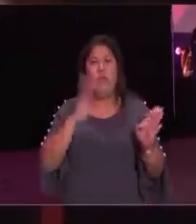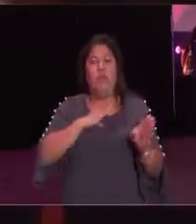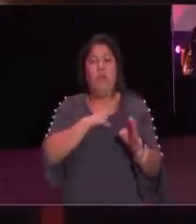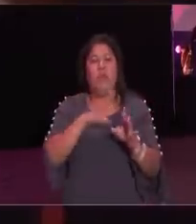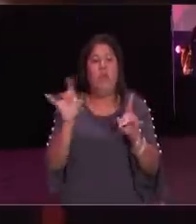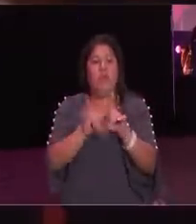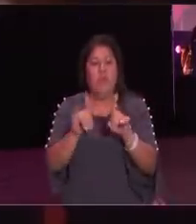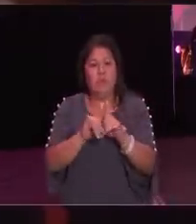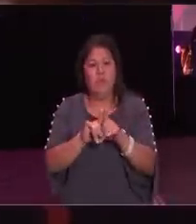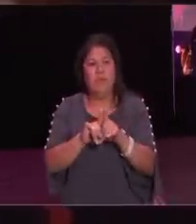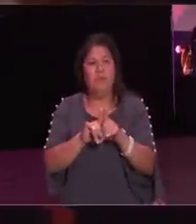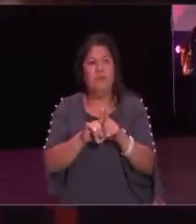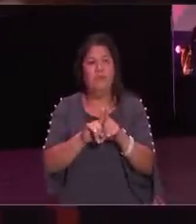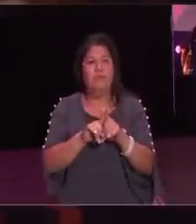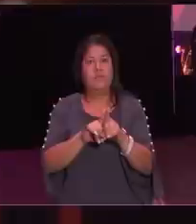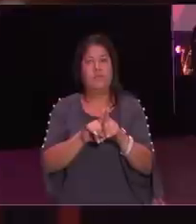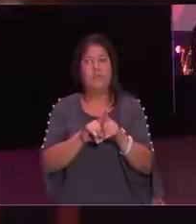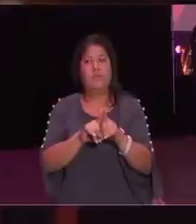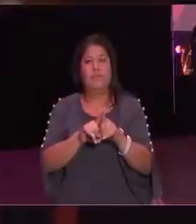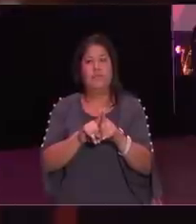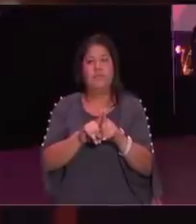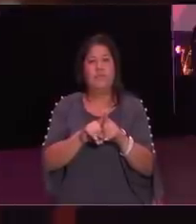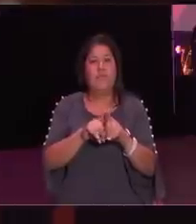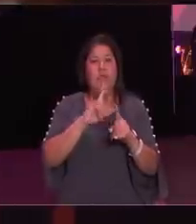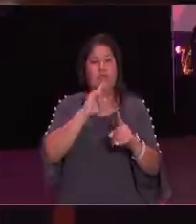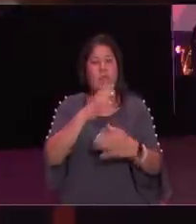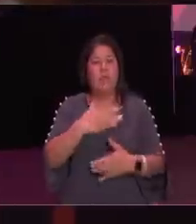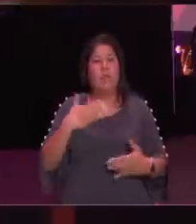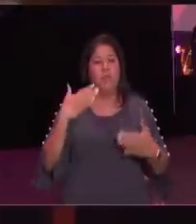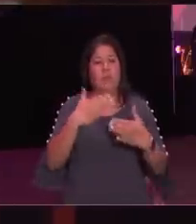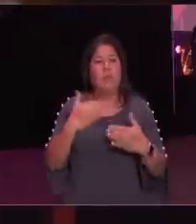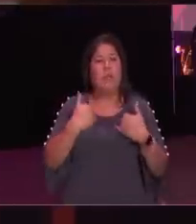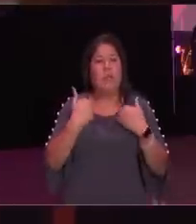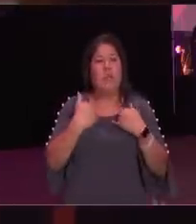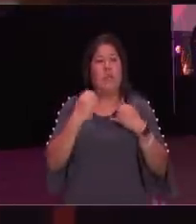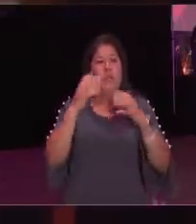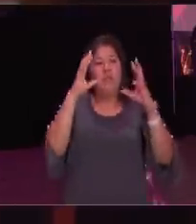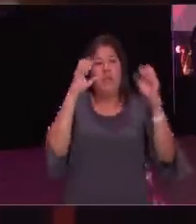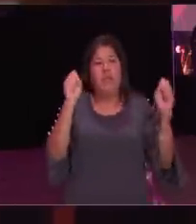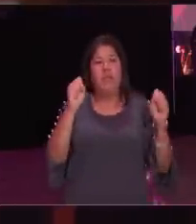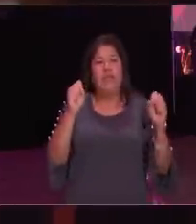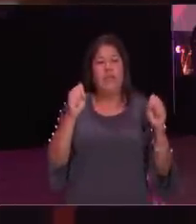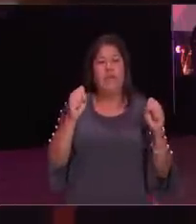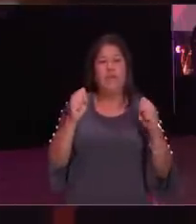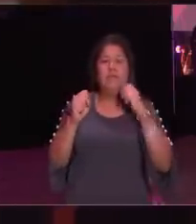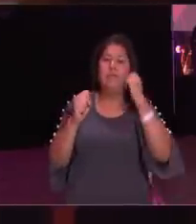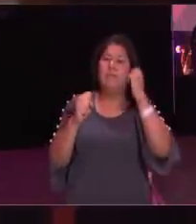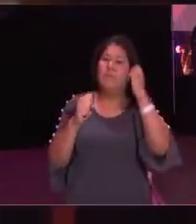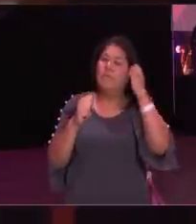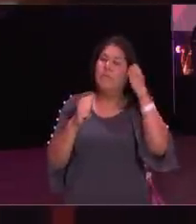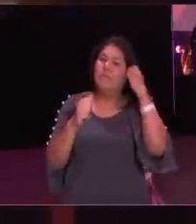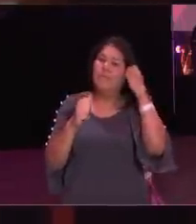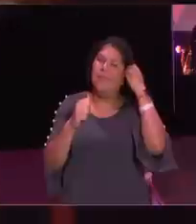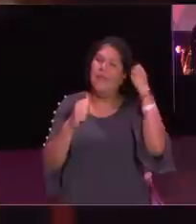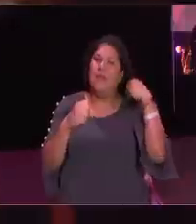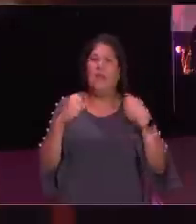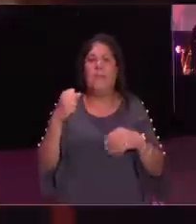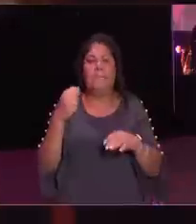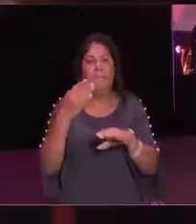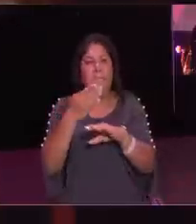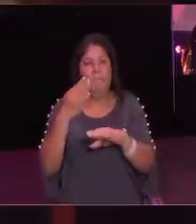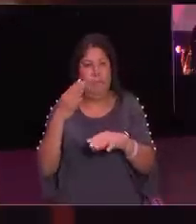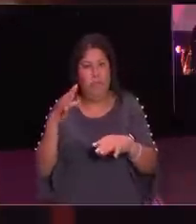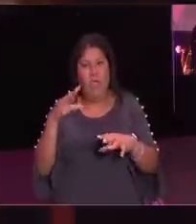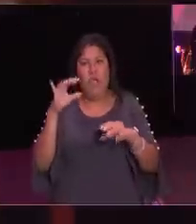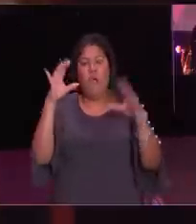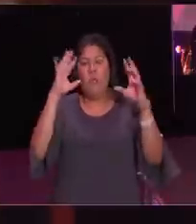well. I want to appreciate our National Youth President, Pastor Jacob Rodriguez, for